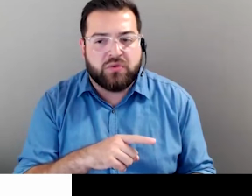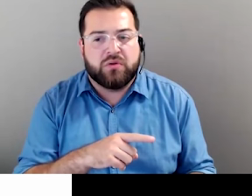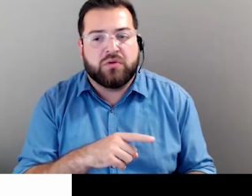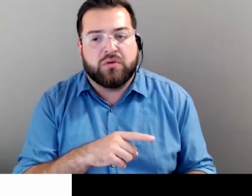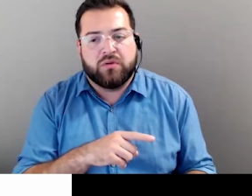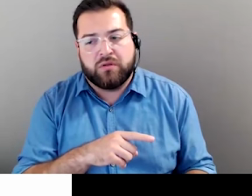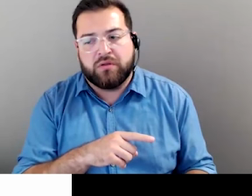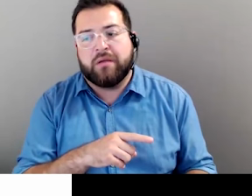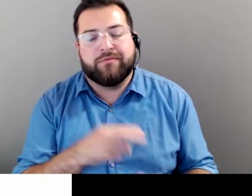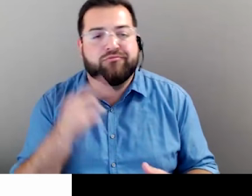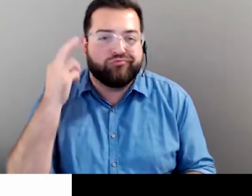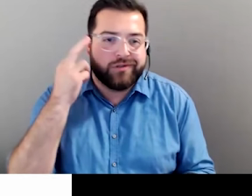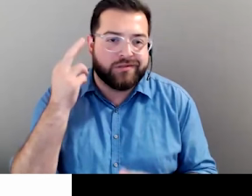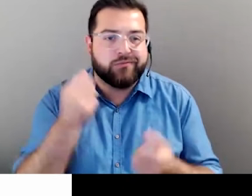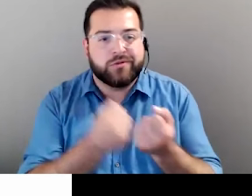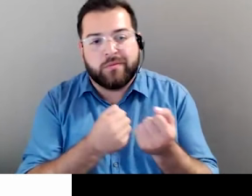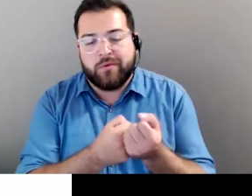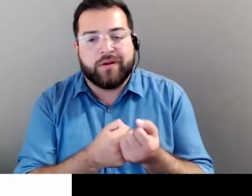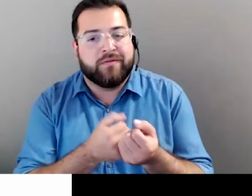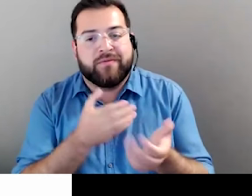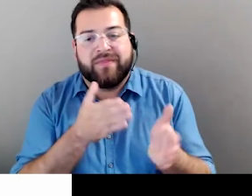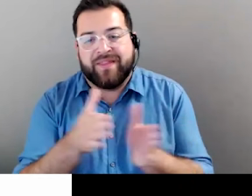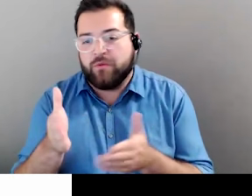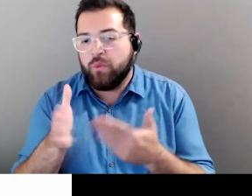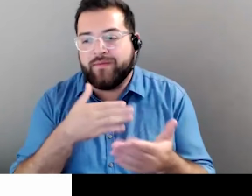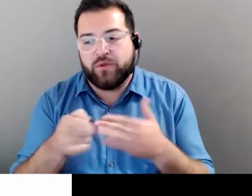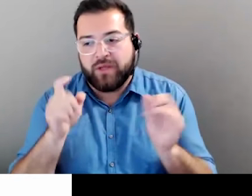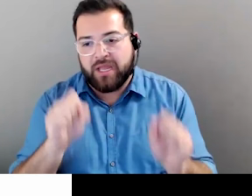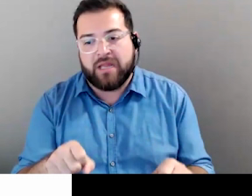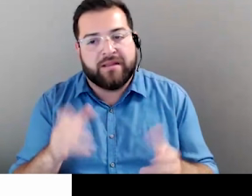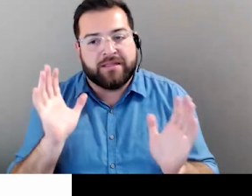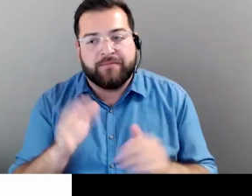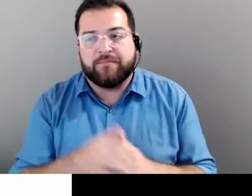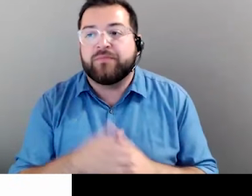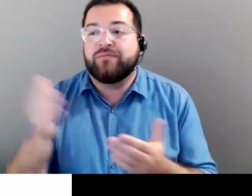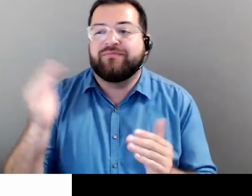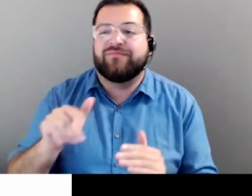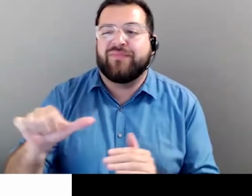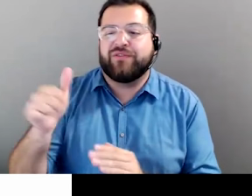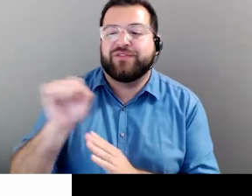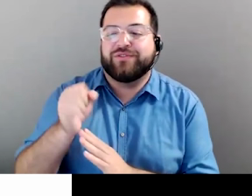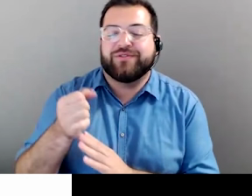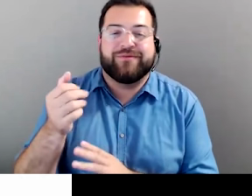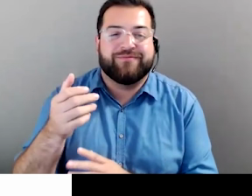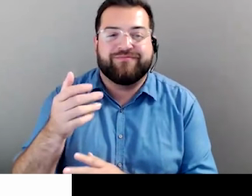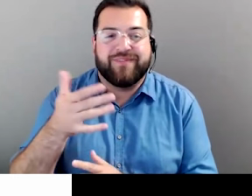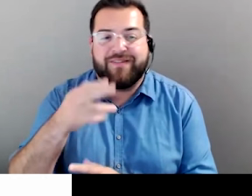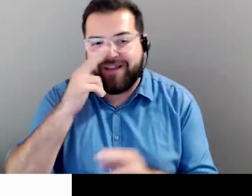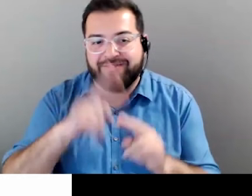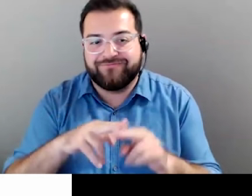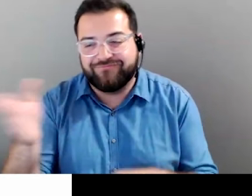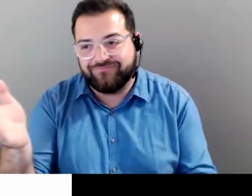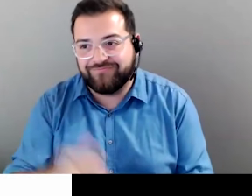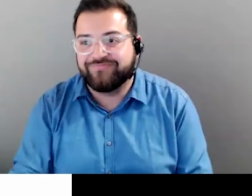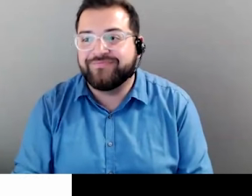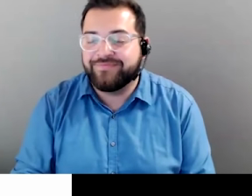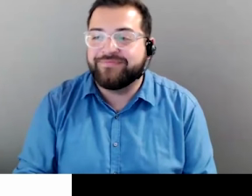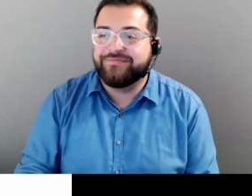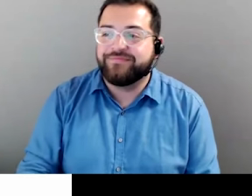supportive measures, right? Whatever you can do. And then, so this is for funsies. At an after work meetup, a